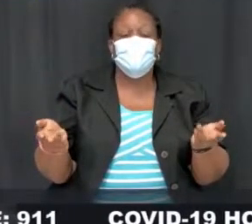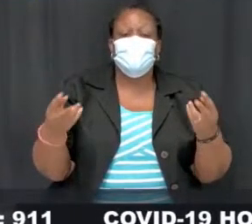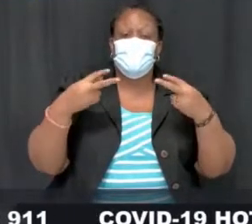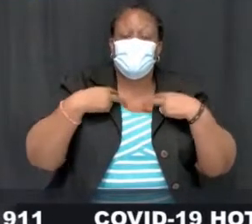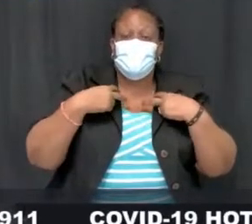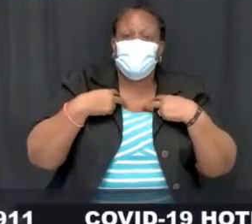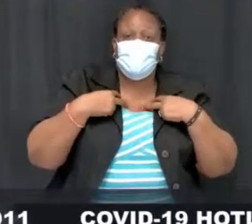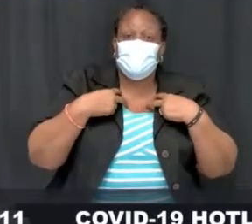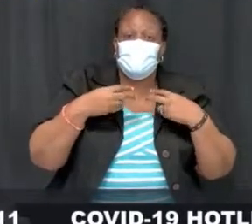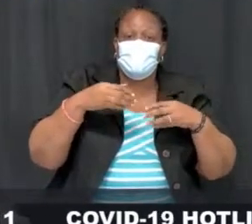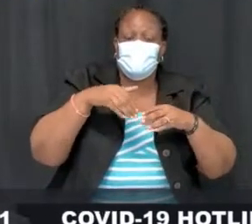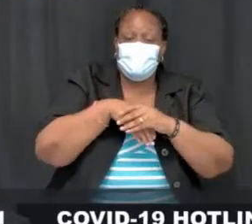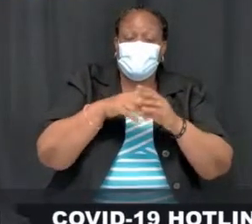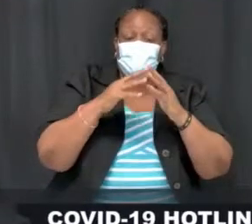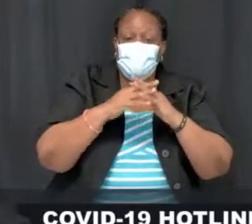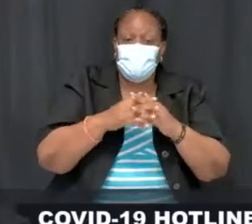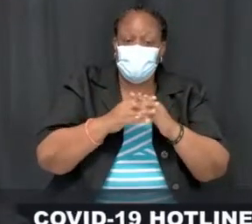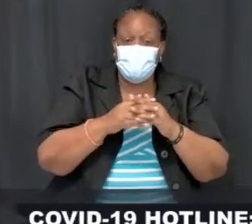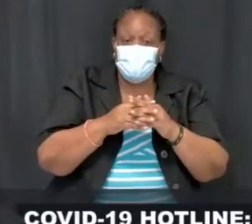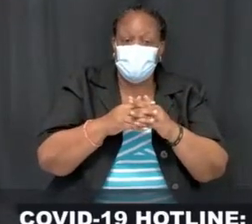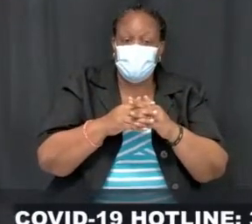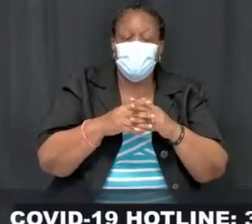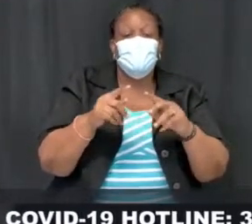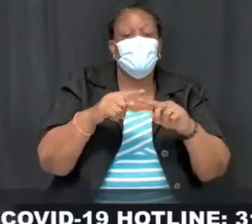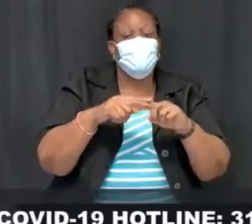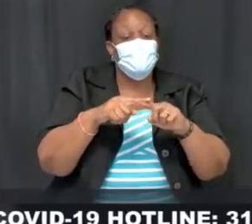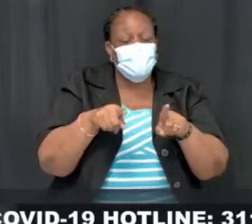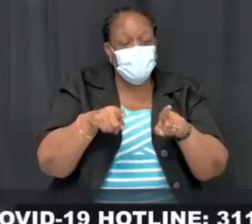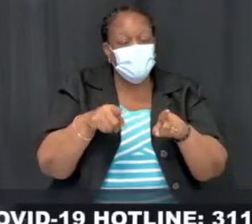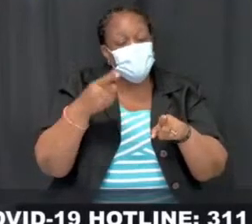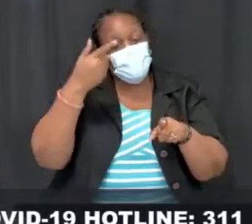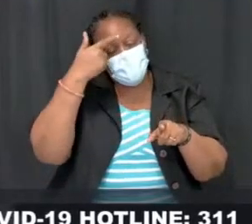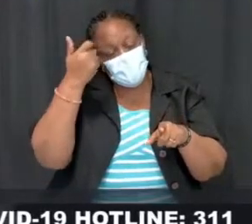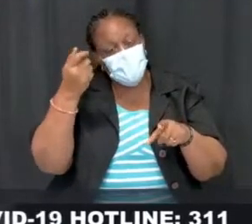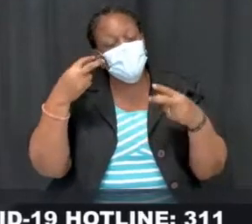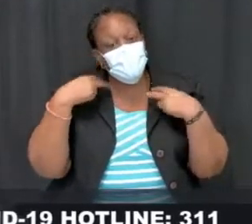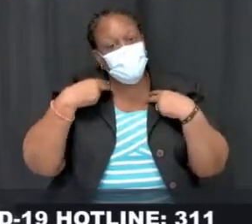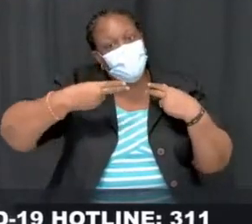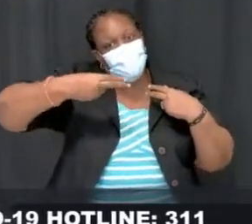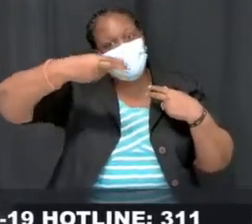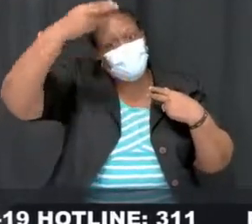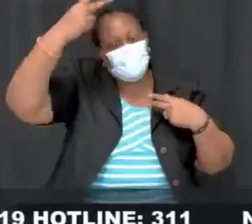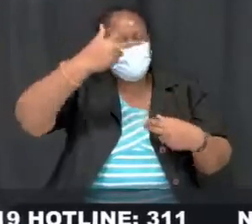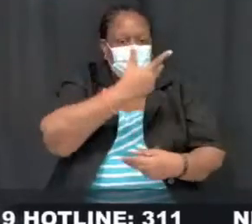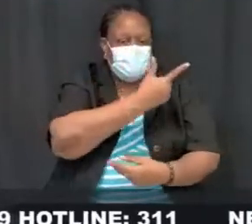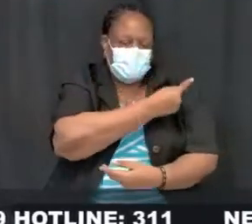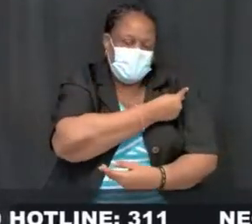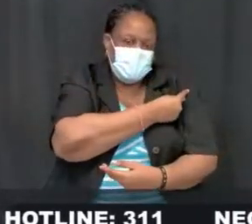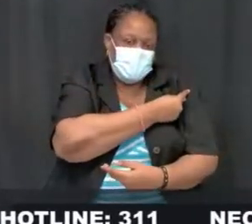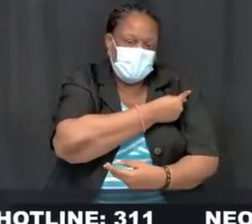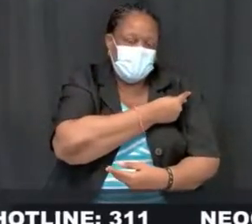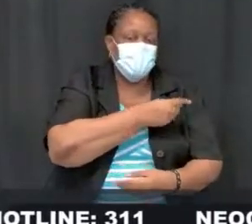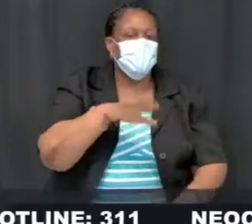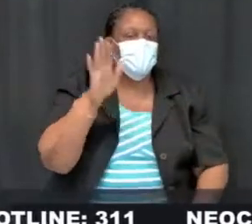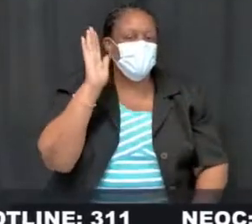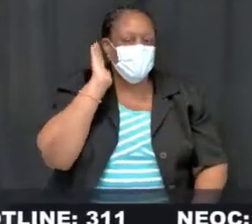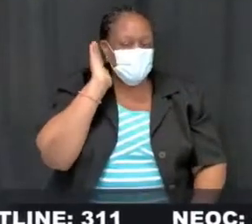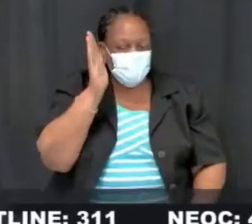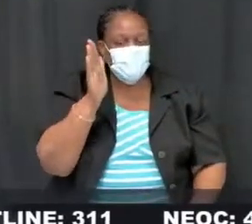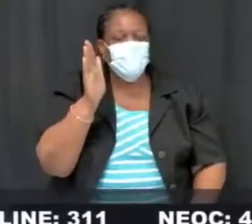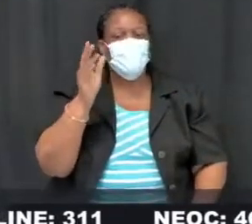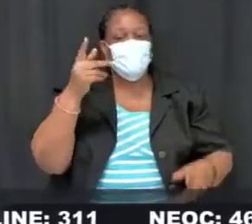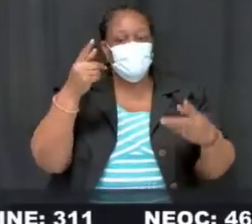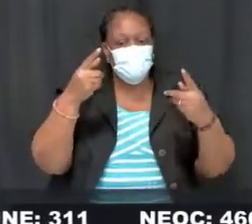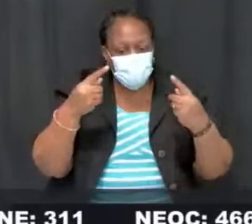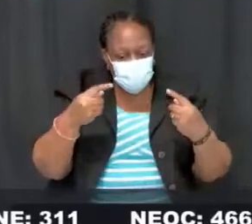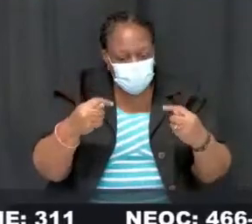5 flights coming here, but we have been doing well with our high vaccination rate. We have decided that we will remove the